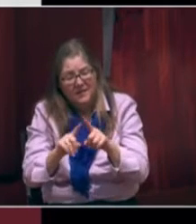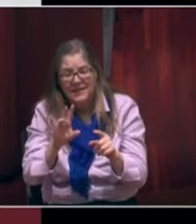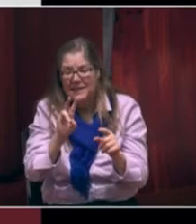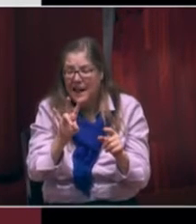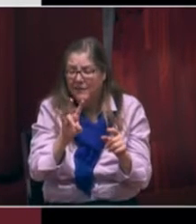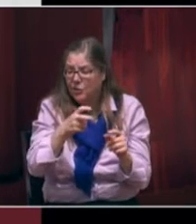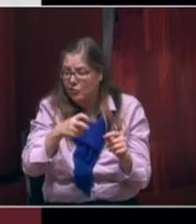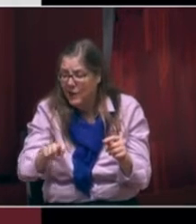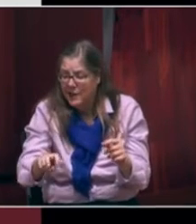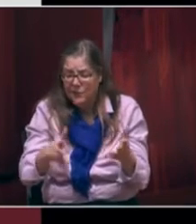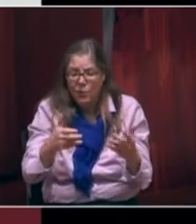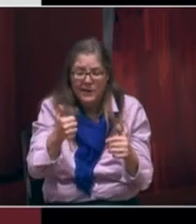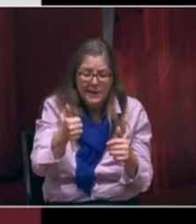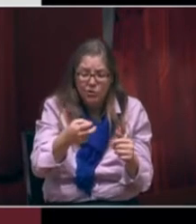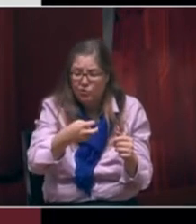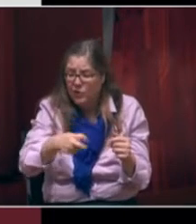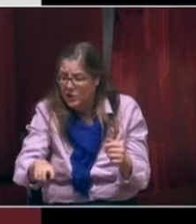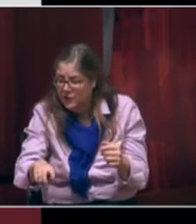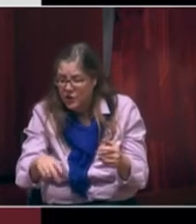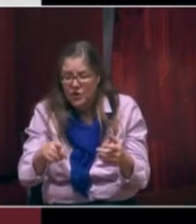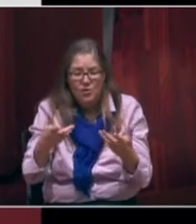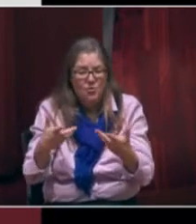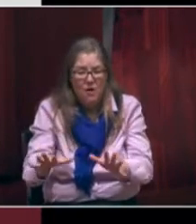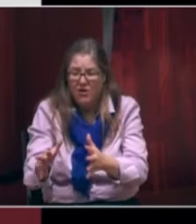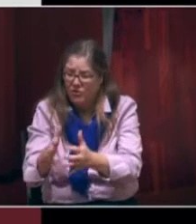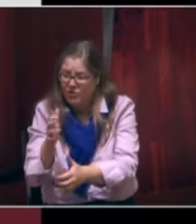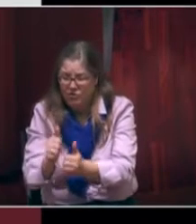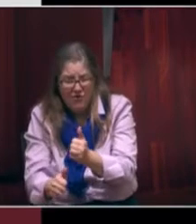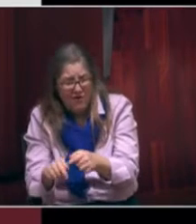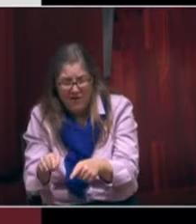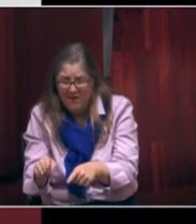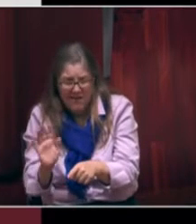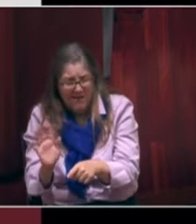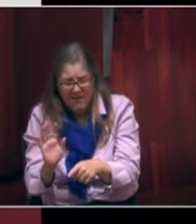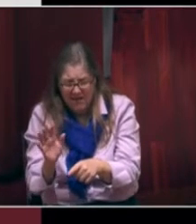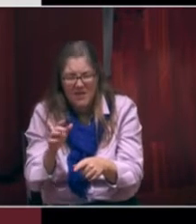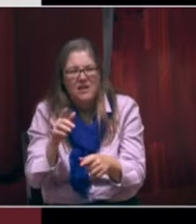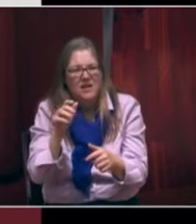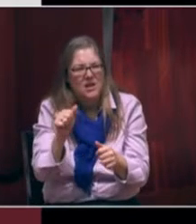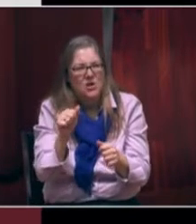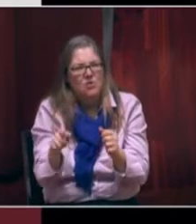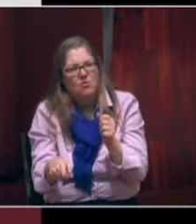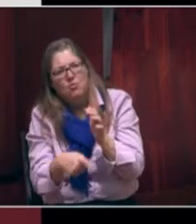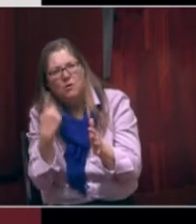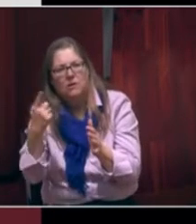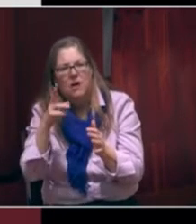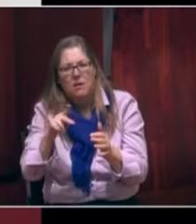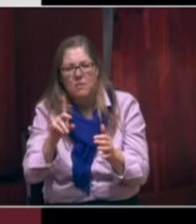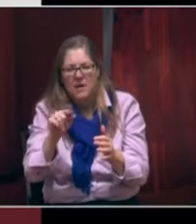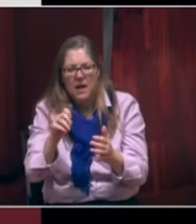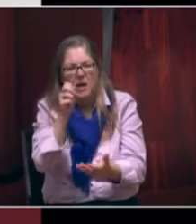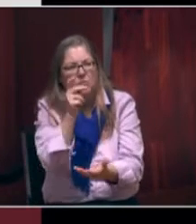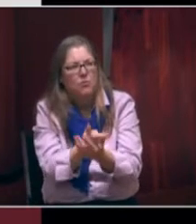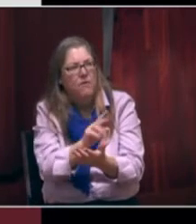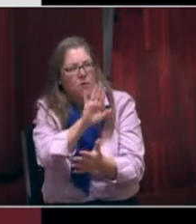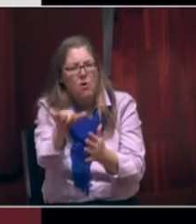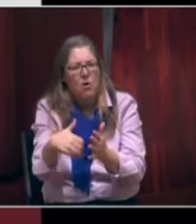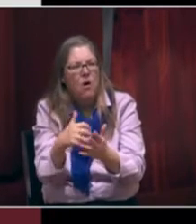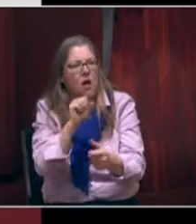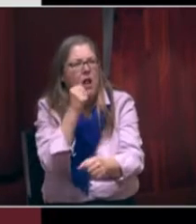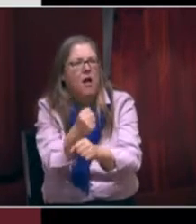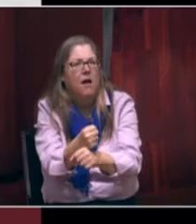10 transfers that you don't want destroyed, and then you can, in a mass update, approve all the rest of the lot. Let's